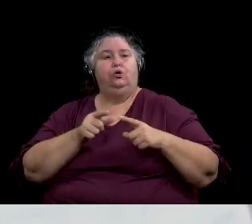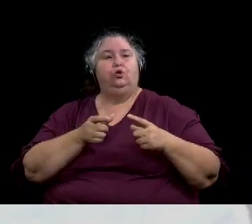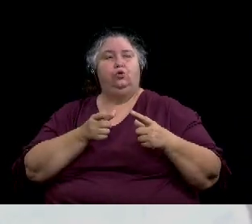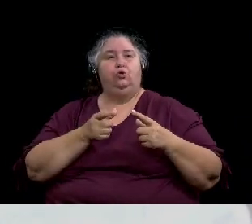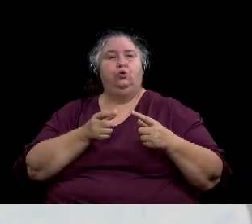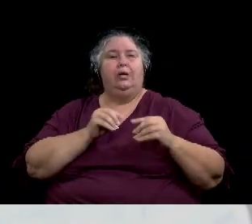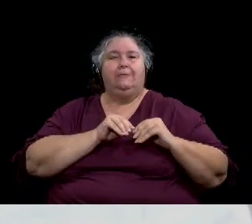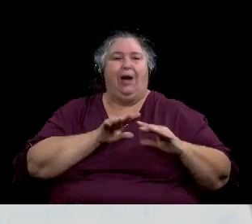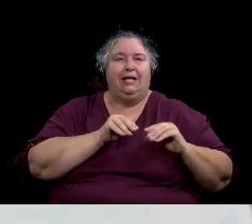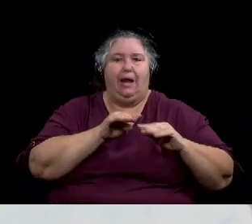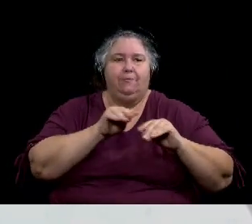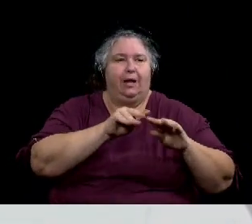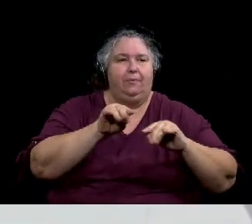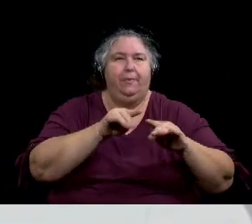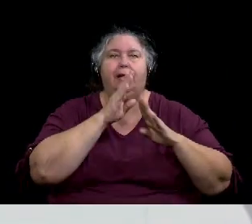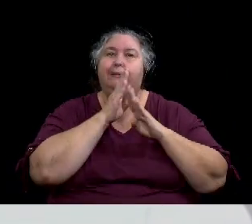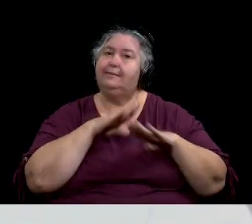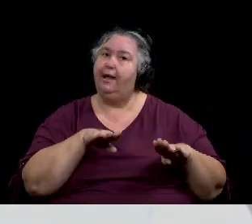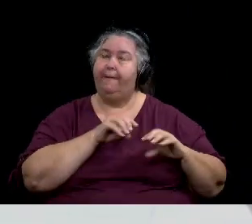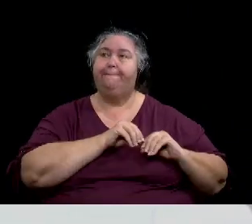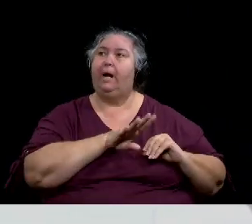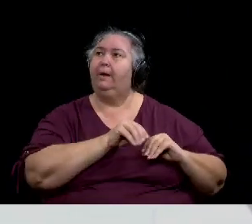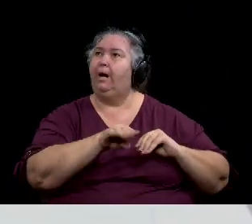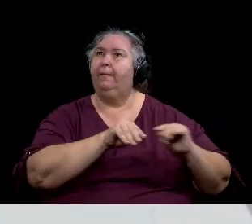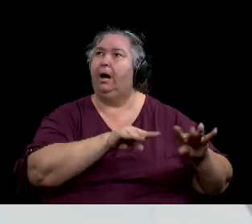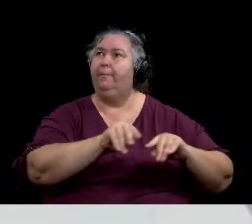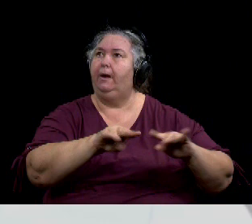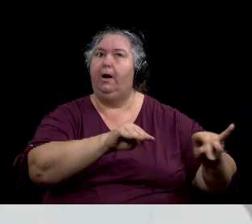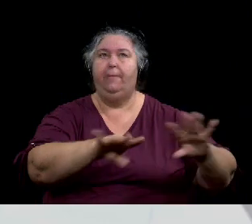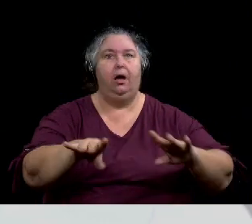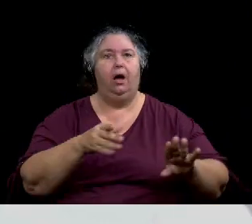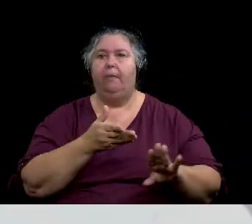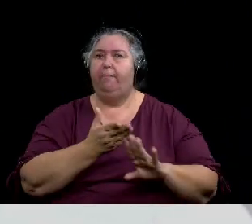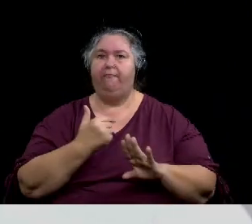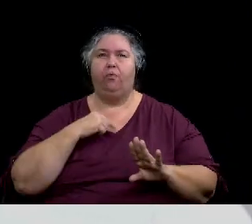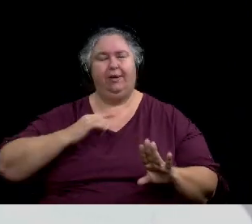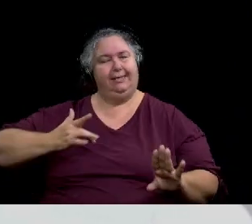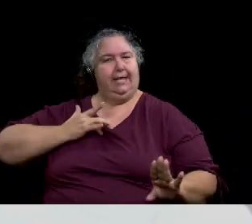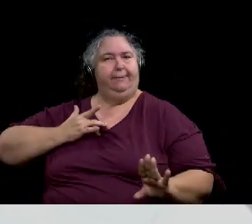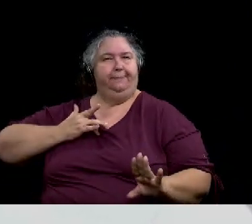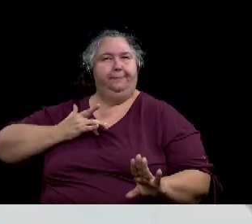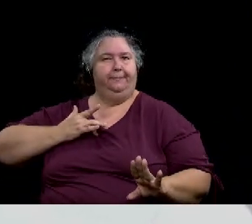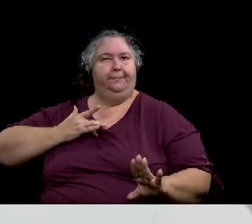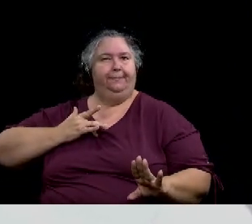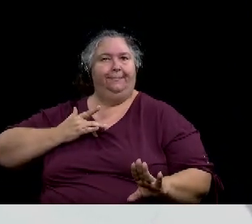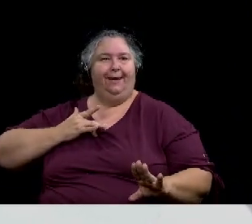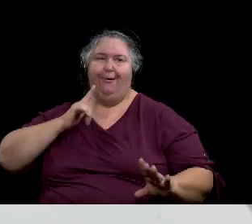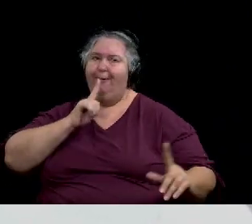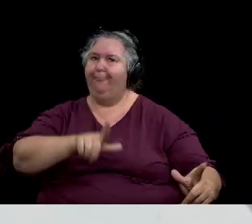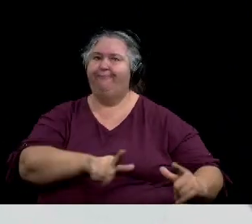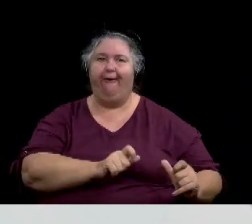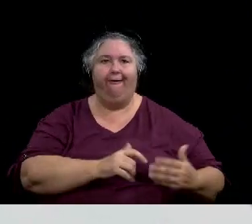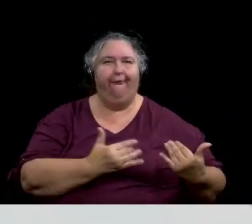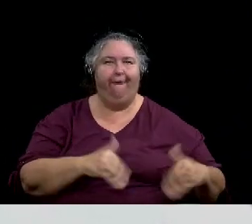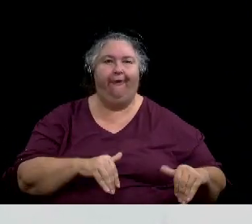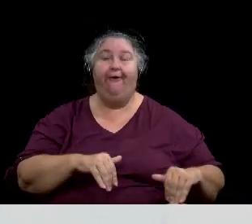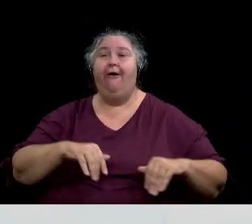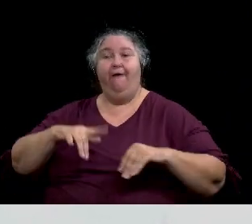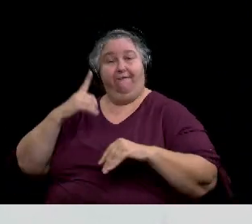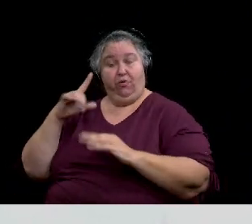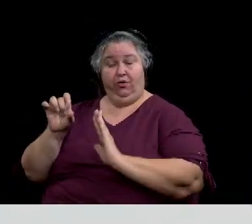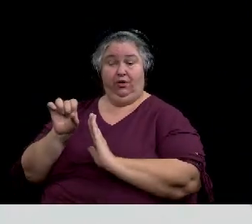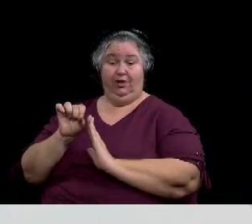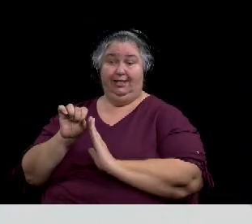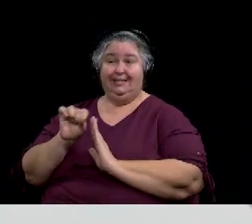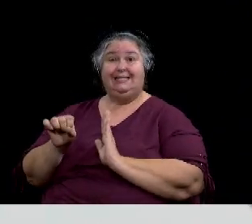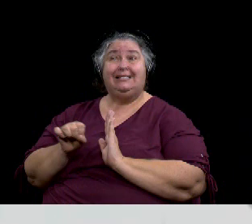and spread silently before we have any symptoms. On a statewide